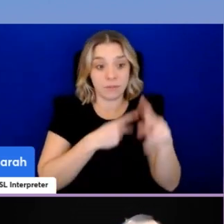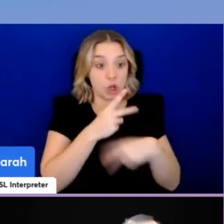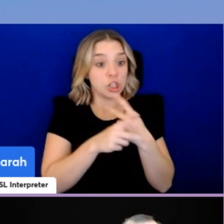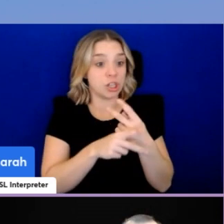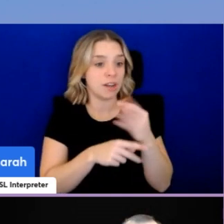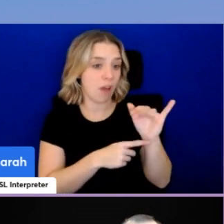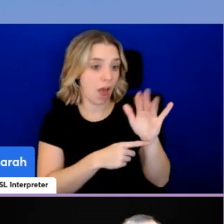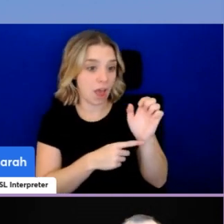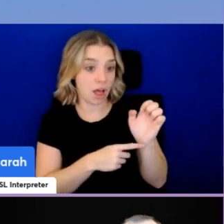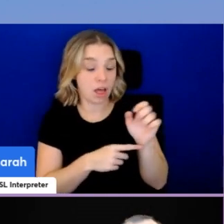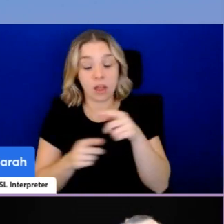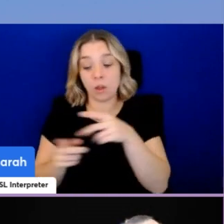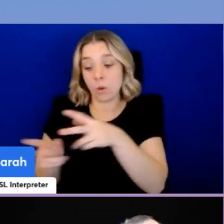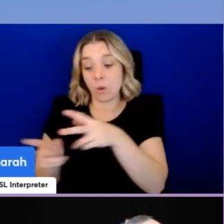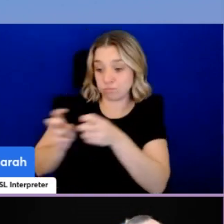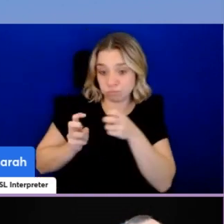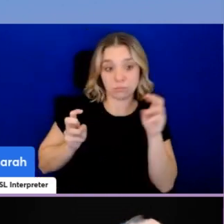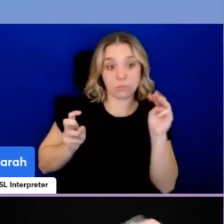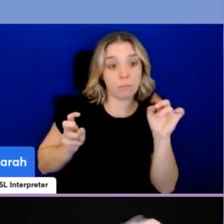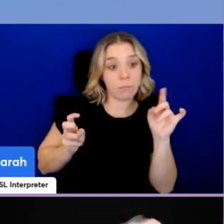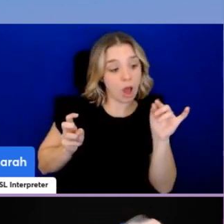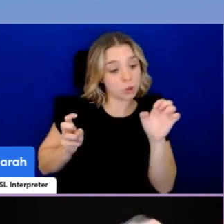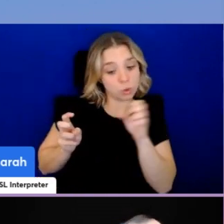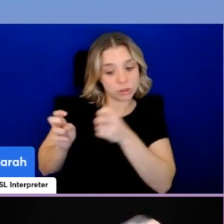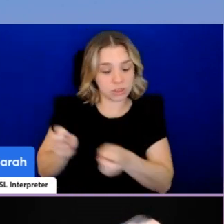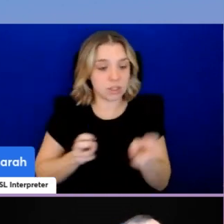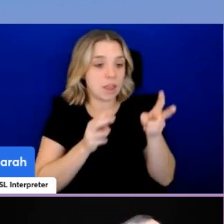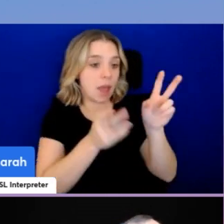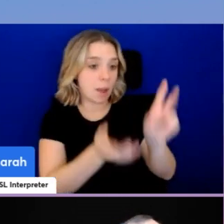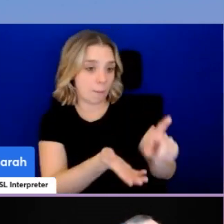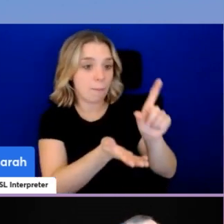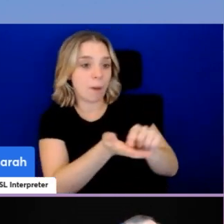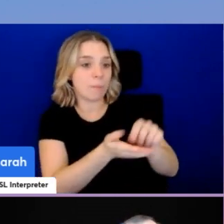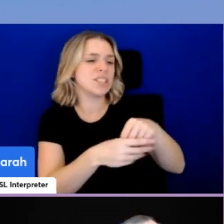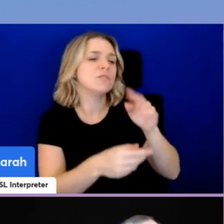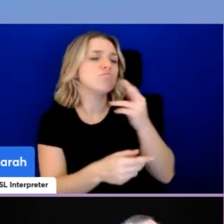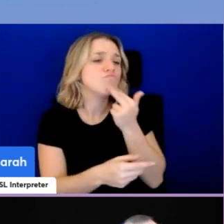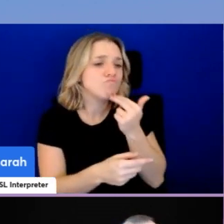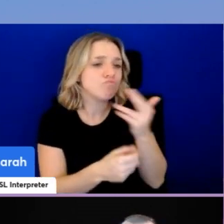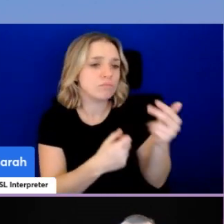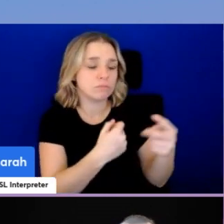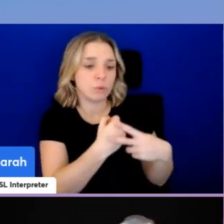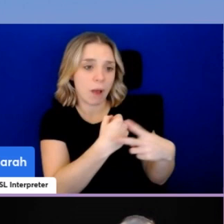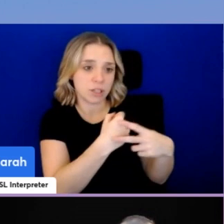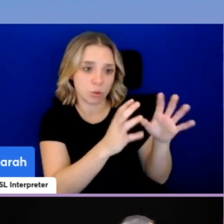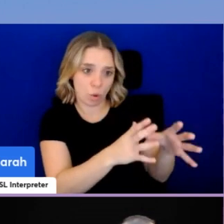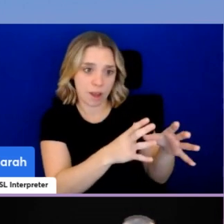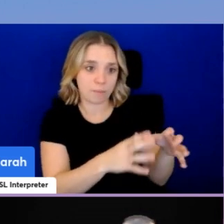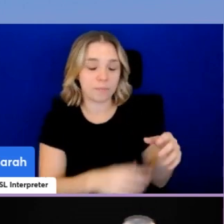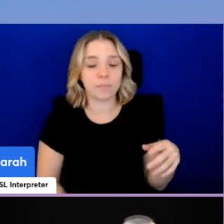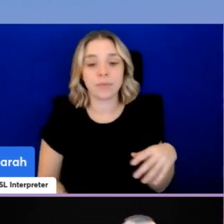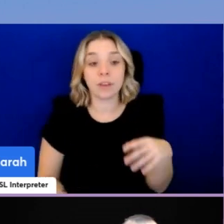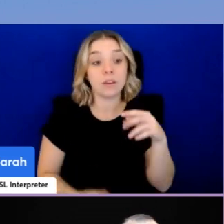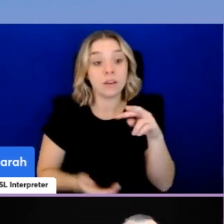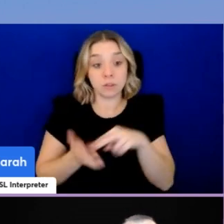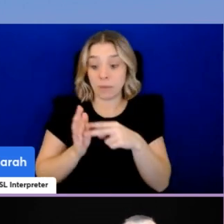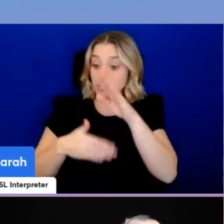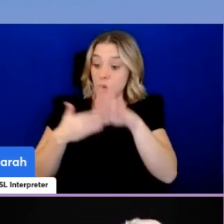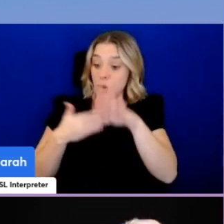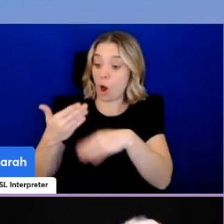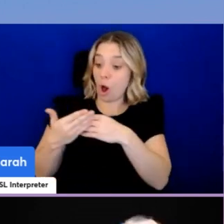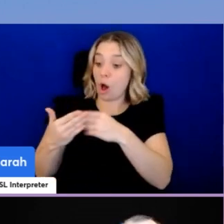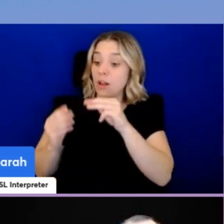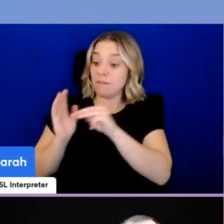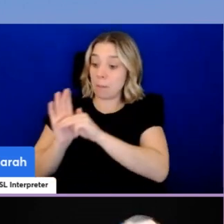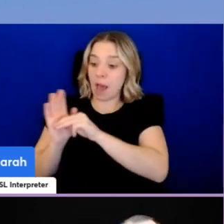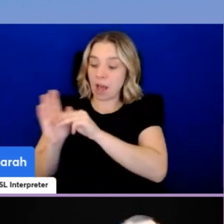modules in a monorepo and publish them in its own little repository. Thereby, we take all of these modules in this monorepo and